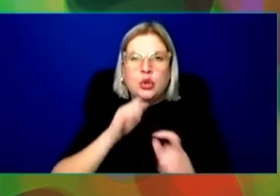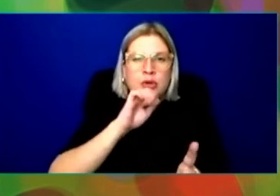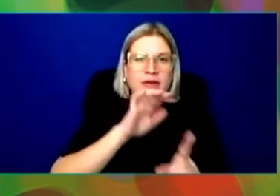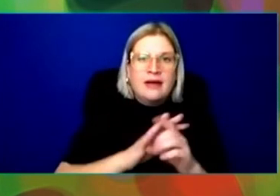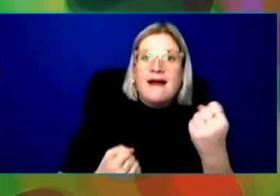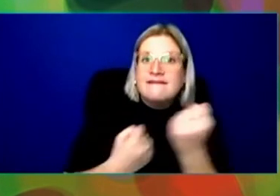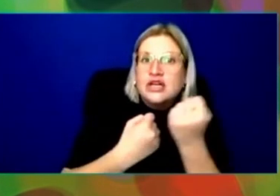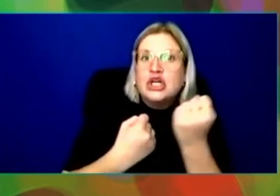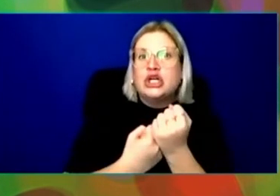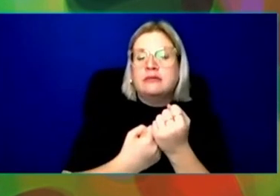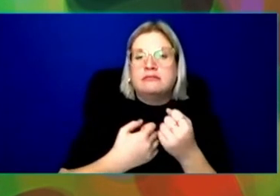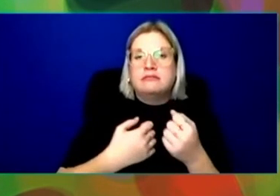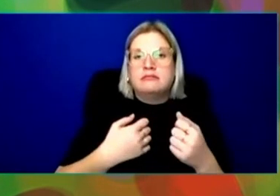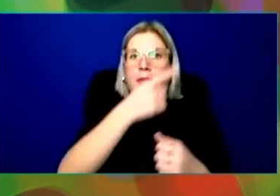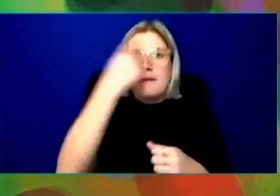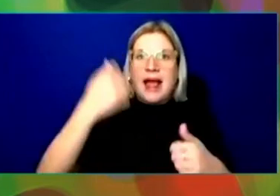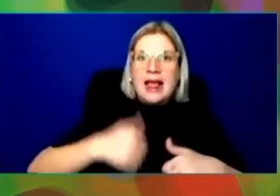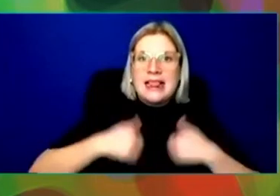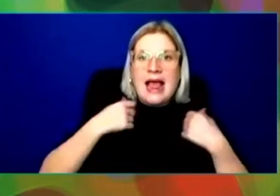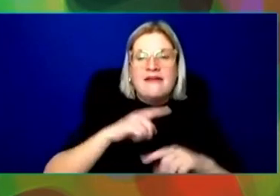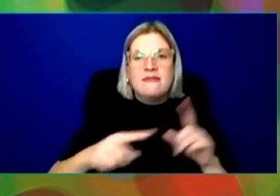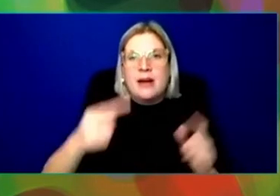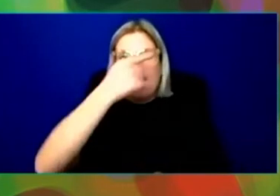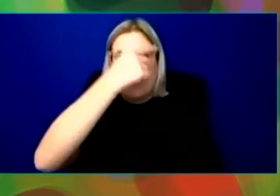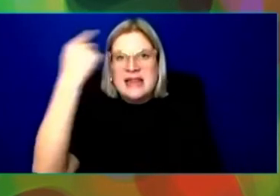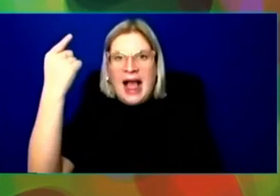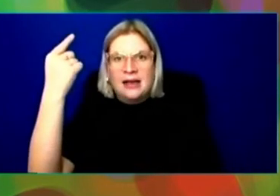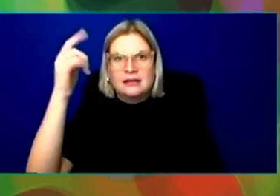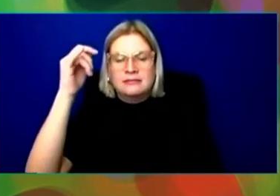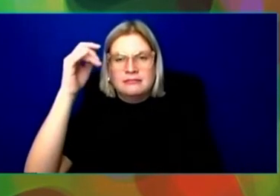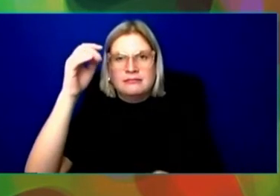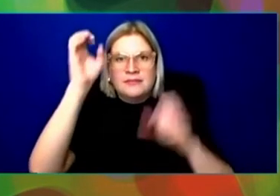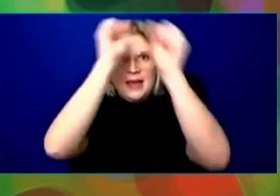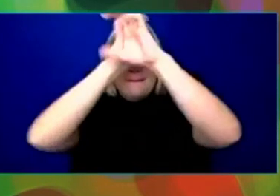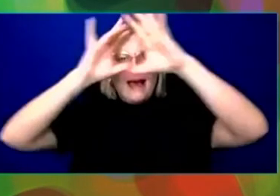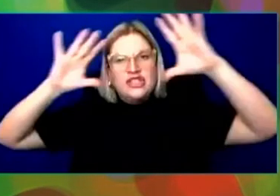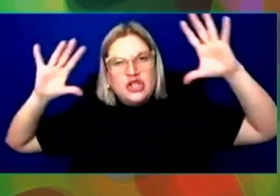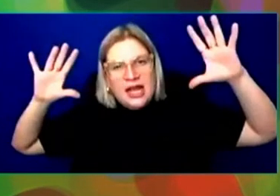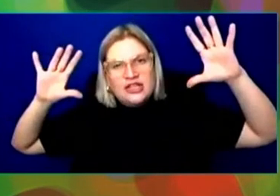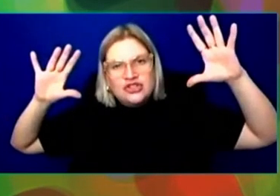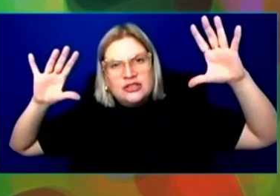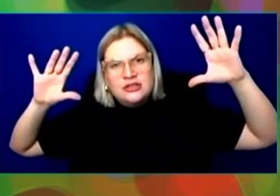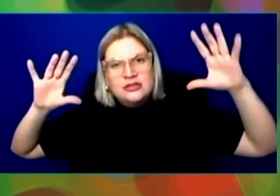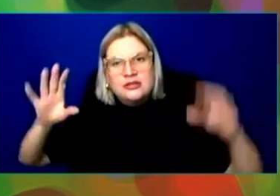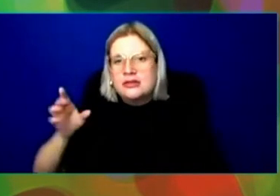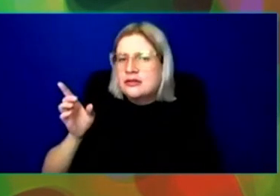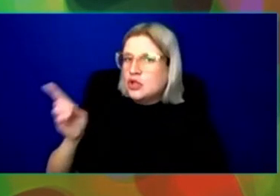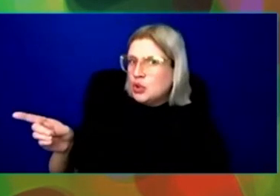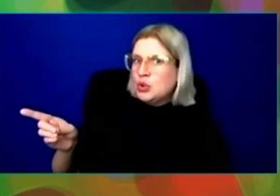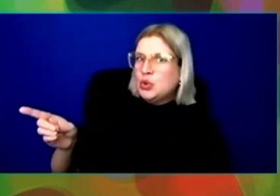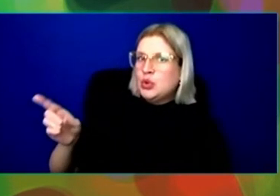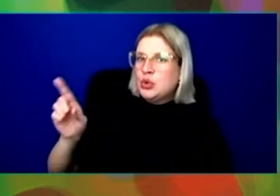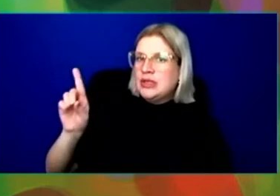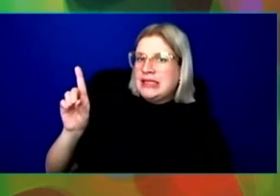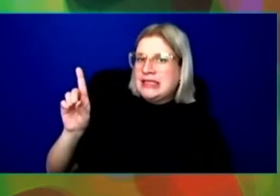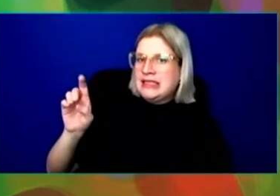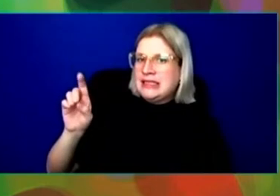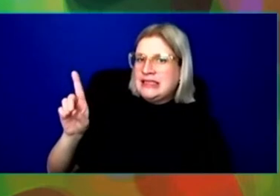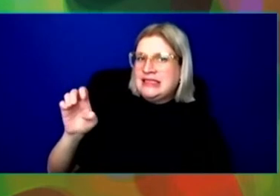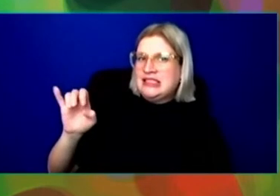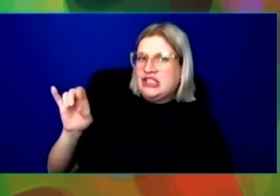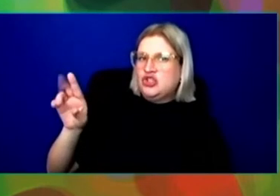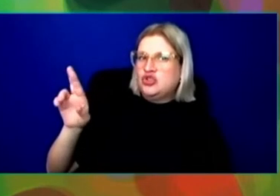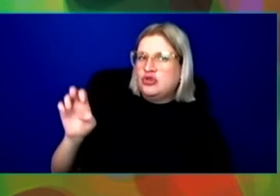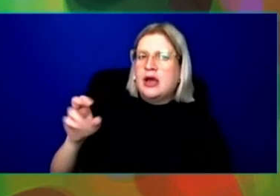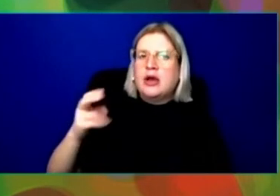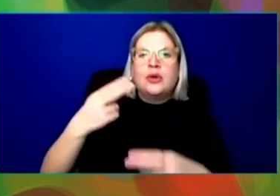also deeply affirm Black imagination? So we're talking like, I know Deirdre, we throw the word psyche around a lot, like the Black